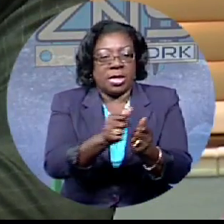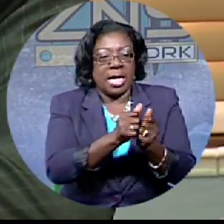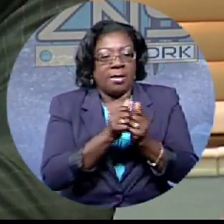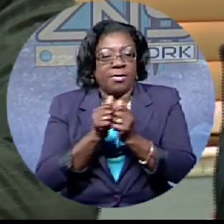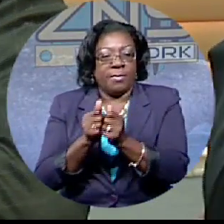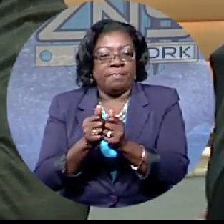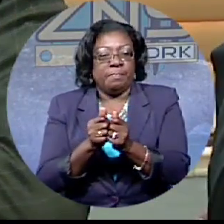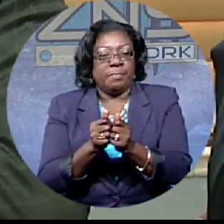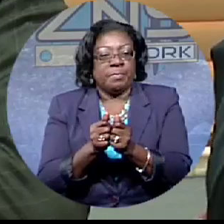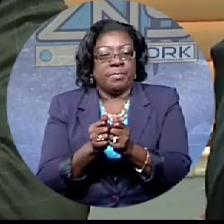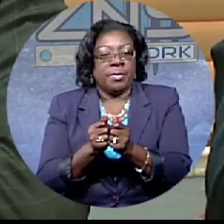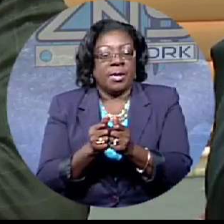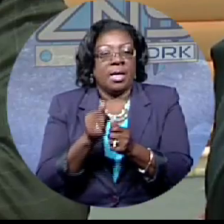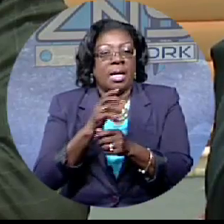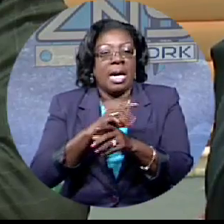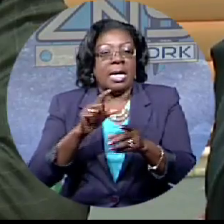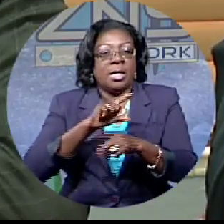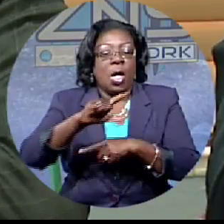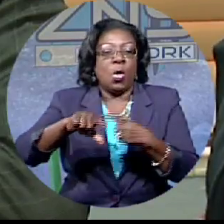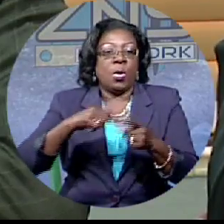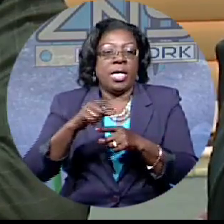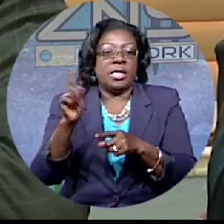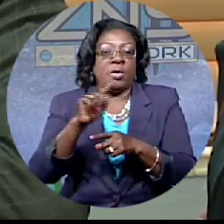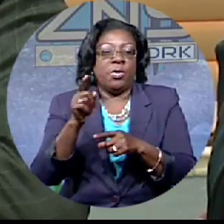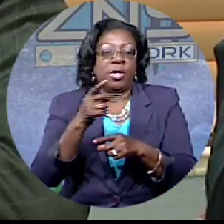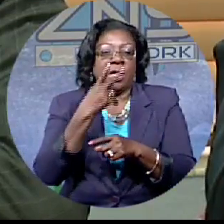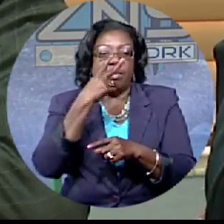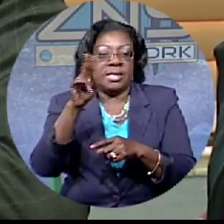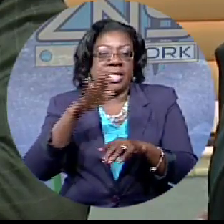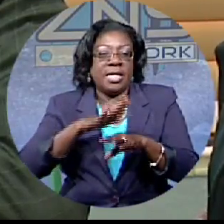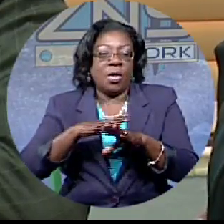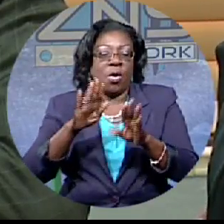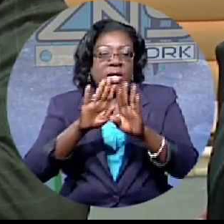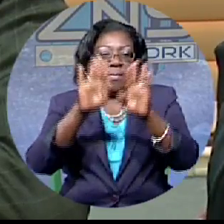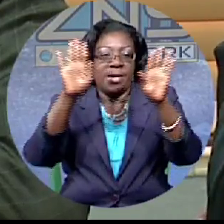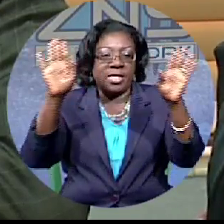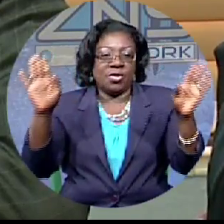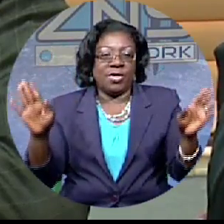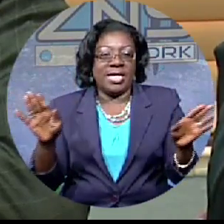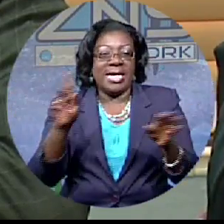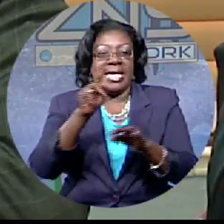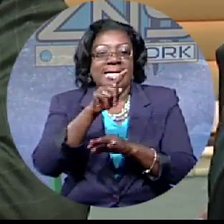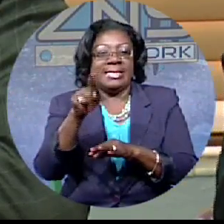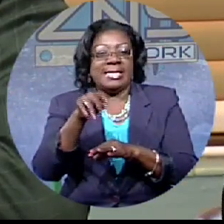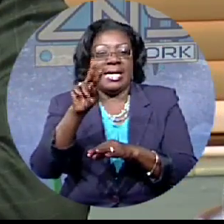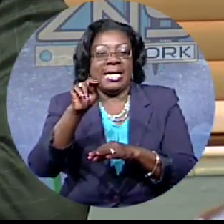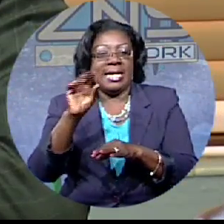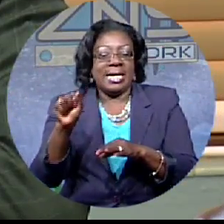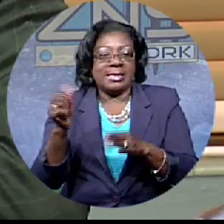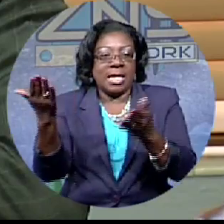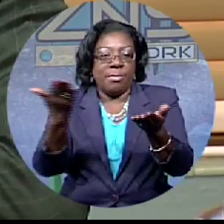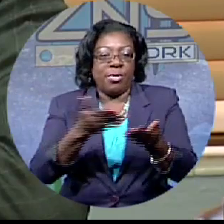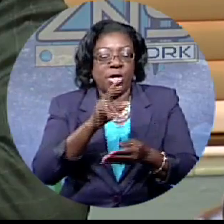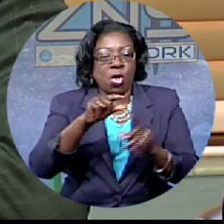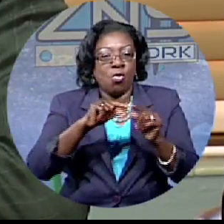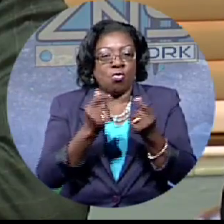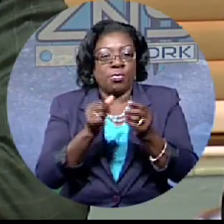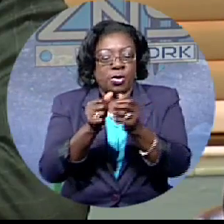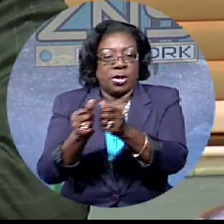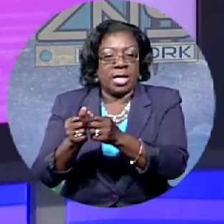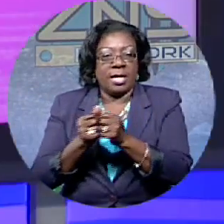perhaps, at a location where you can see it on the big screen. ZNS have it on the screen. If you can do that and bring your groups